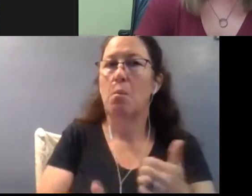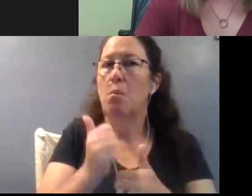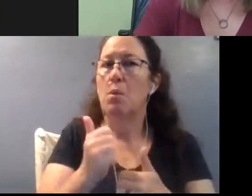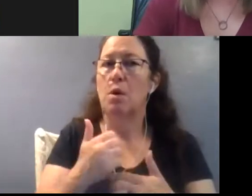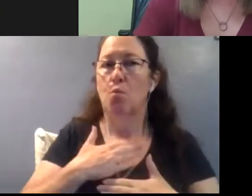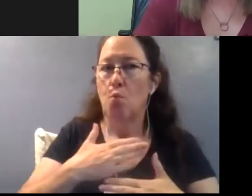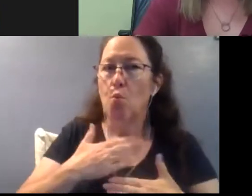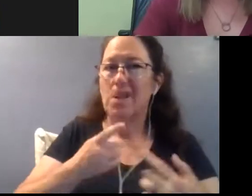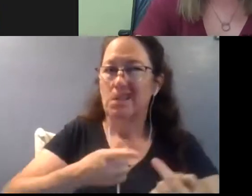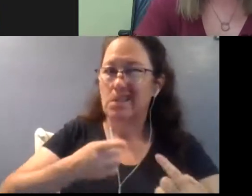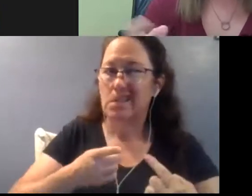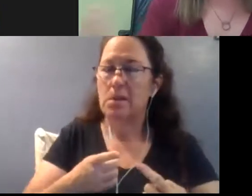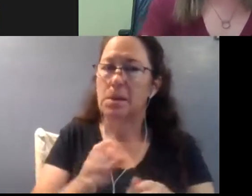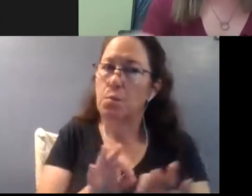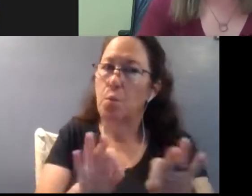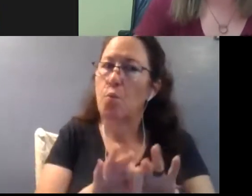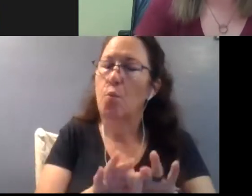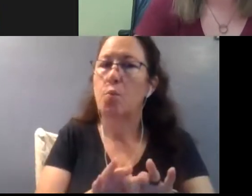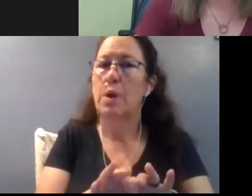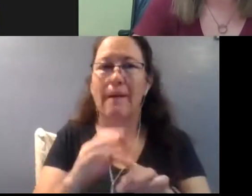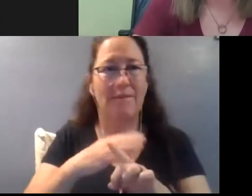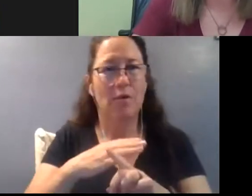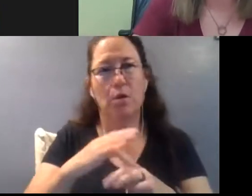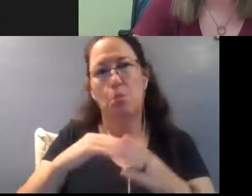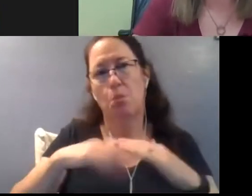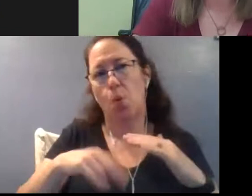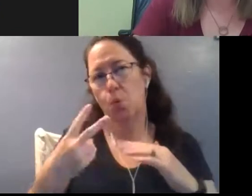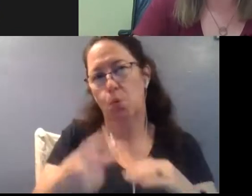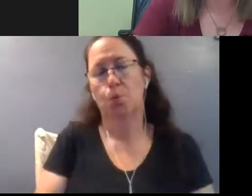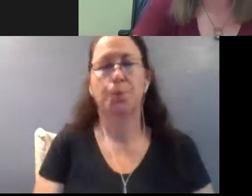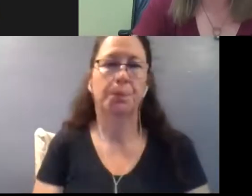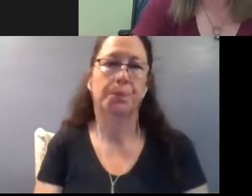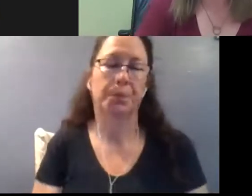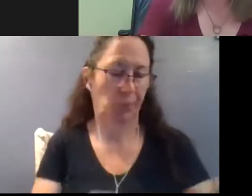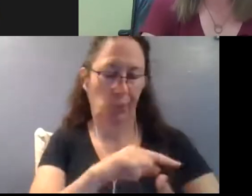of breath is a significant one as well, and fever is probably below those two.